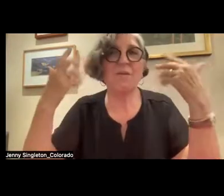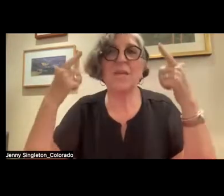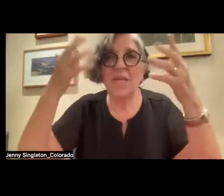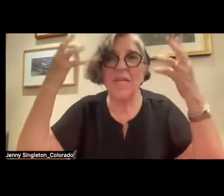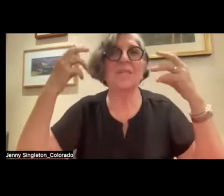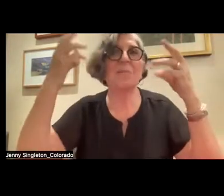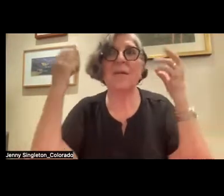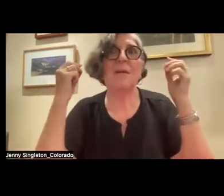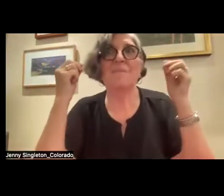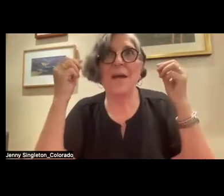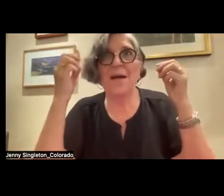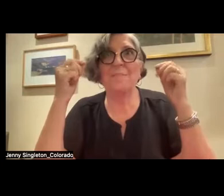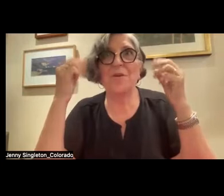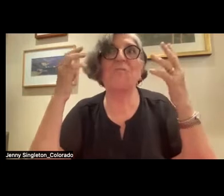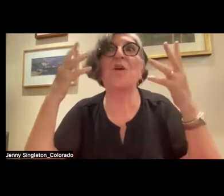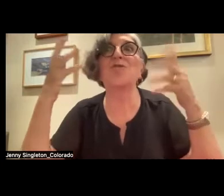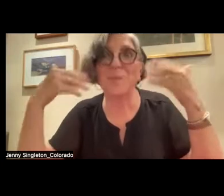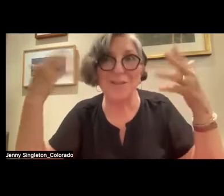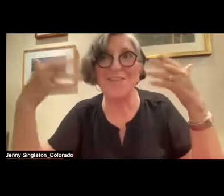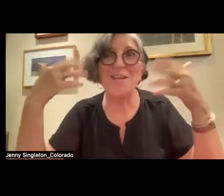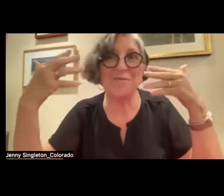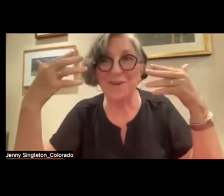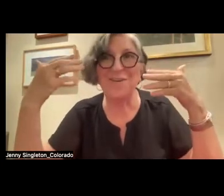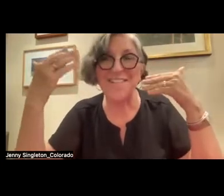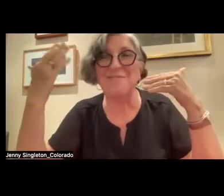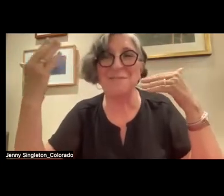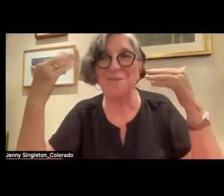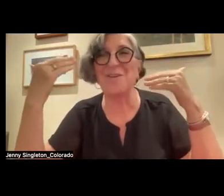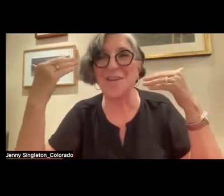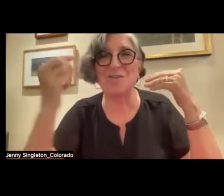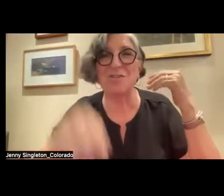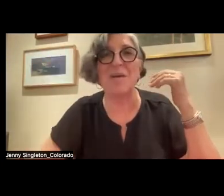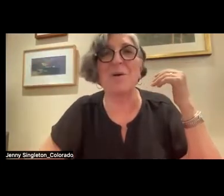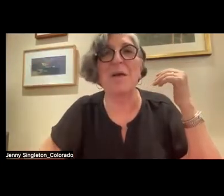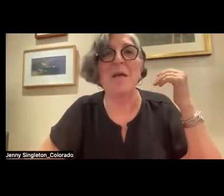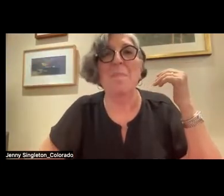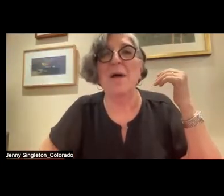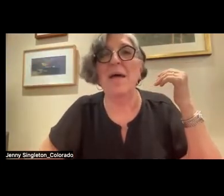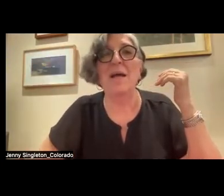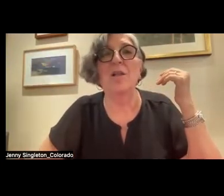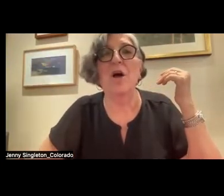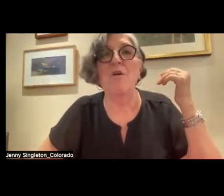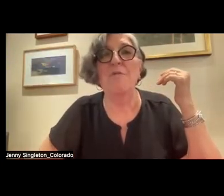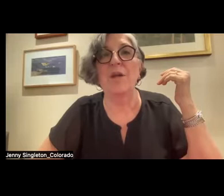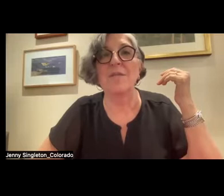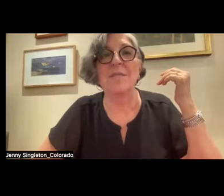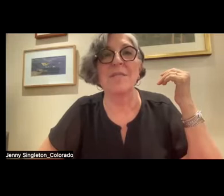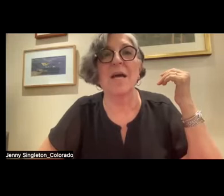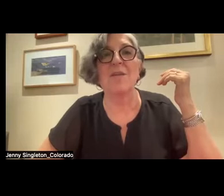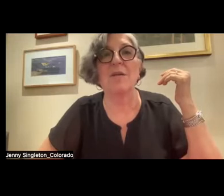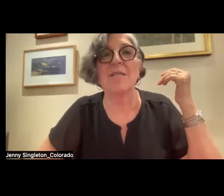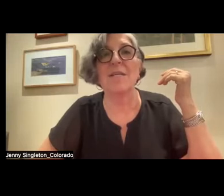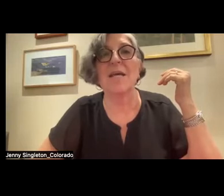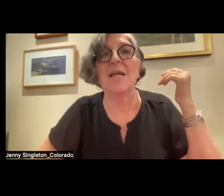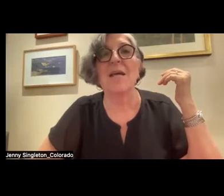frequent. They don't need to be, they're not vulnerable to the interference of a phonological neighbor. But a low frequency